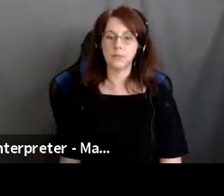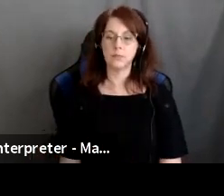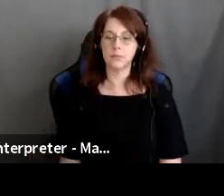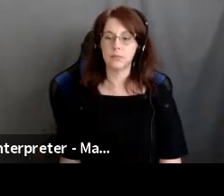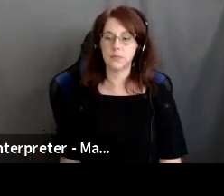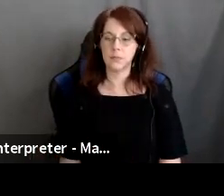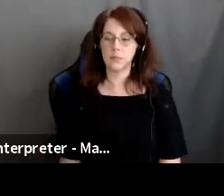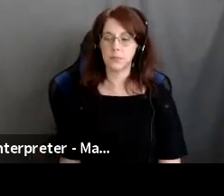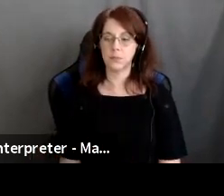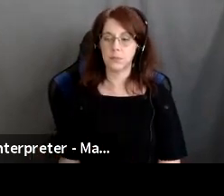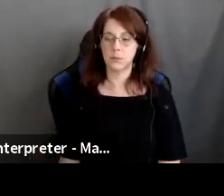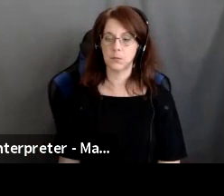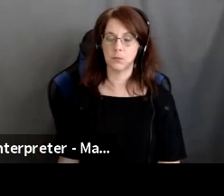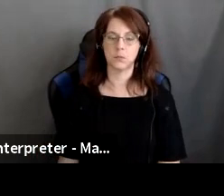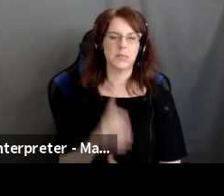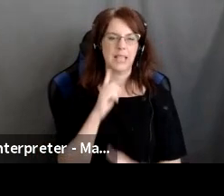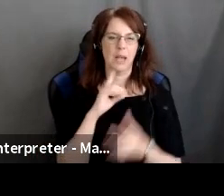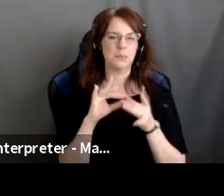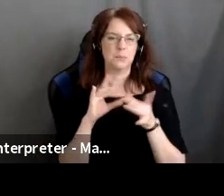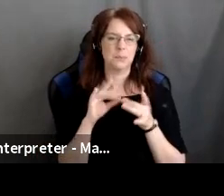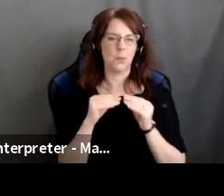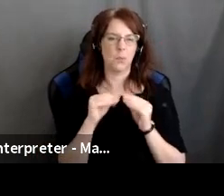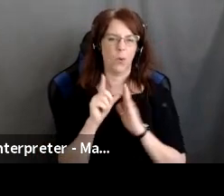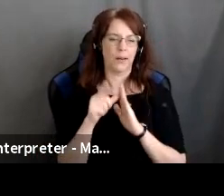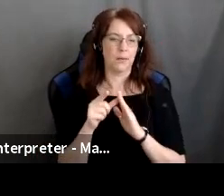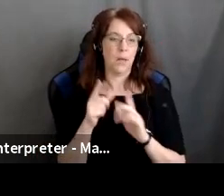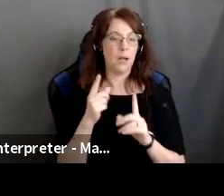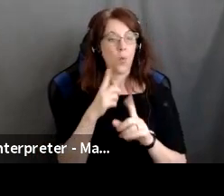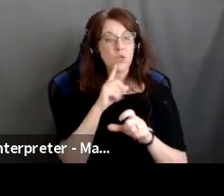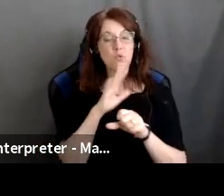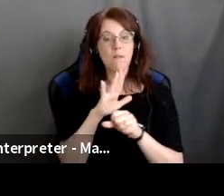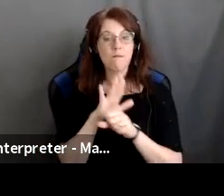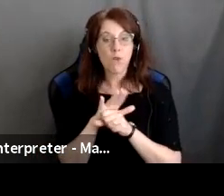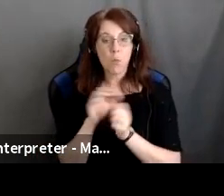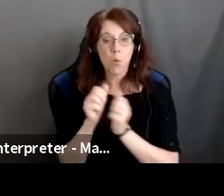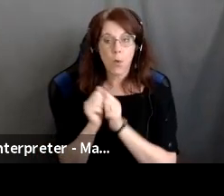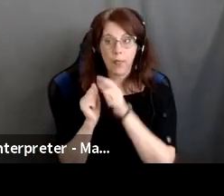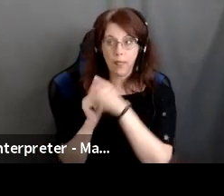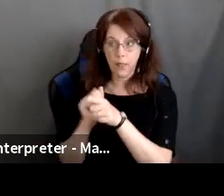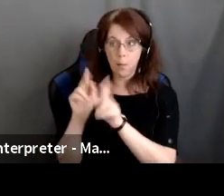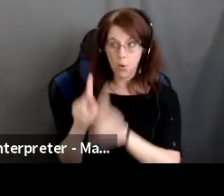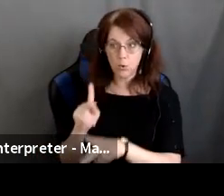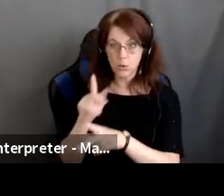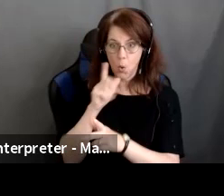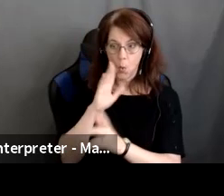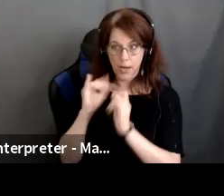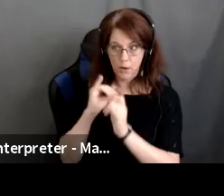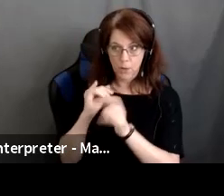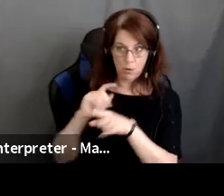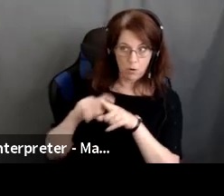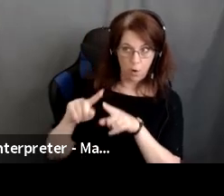And I'll talk about that in a little bit. And they want to confirm with the interviewer the day before, whether